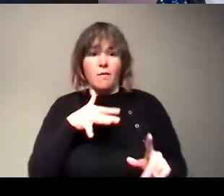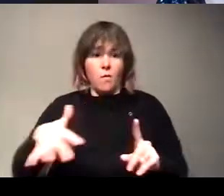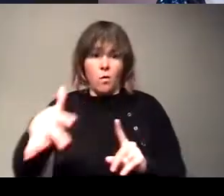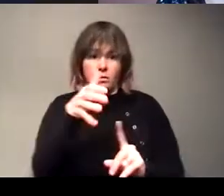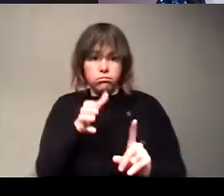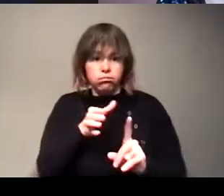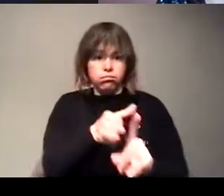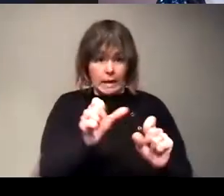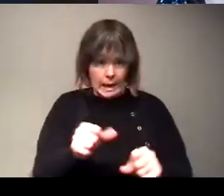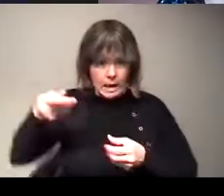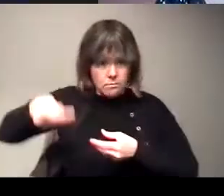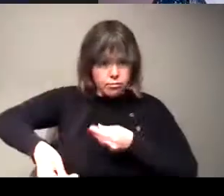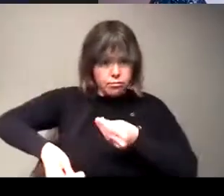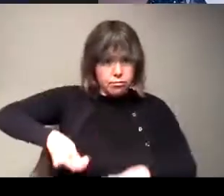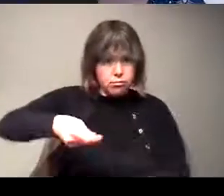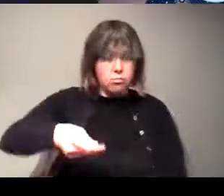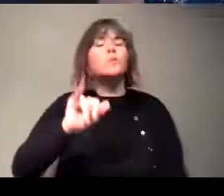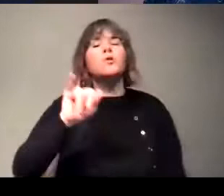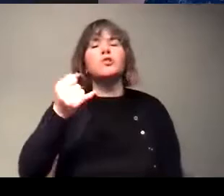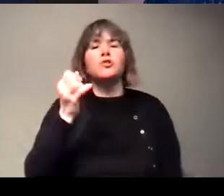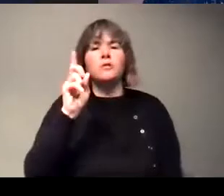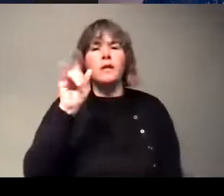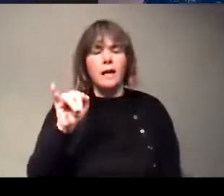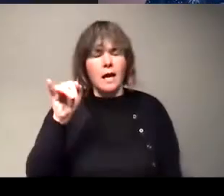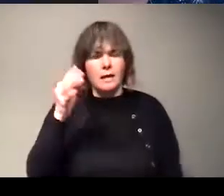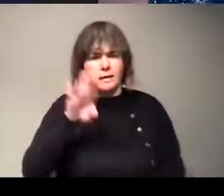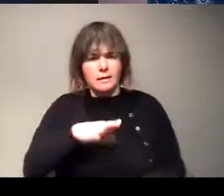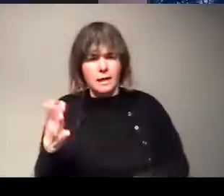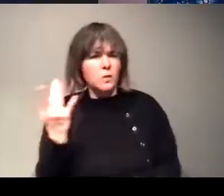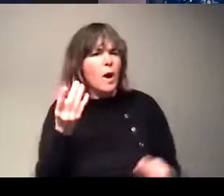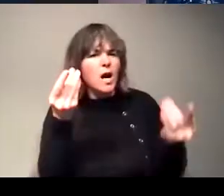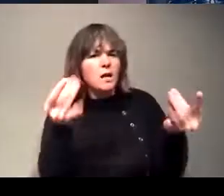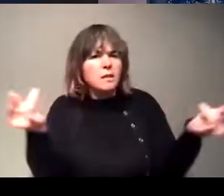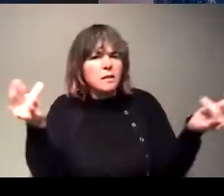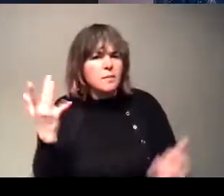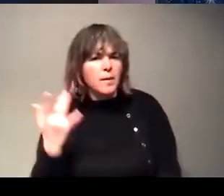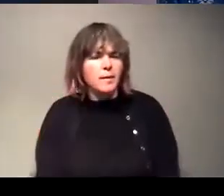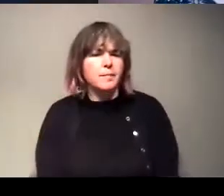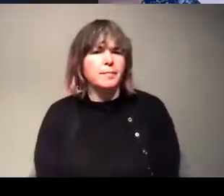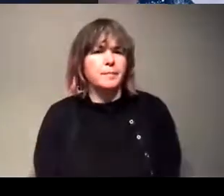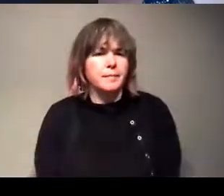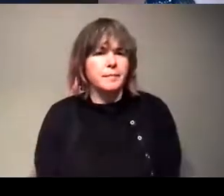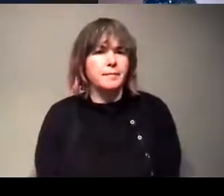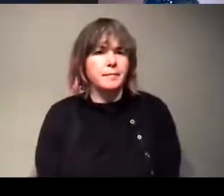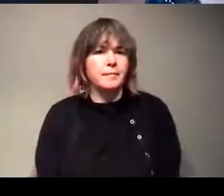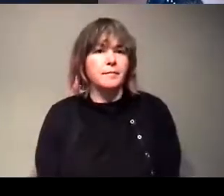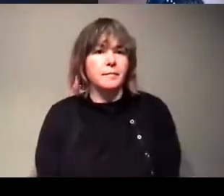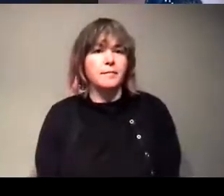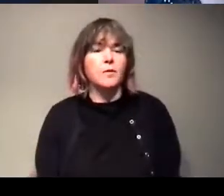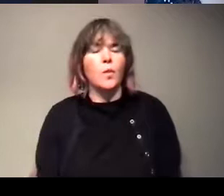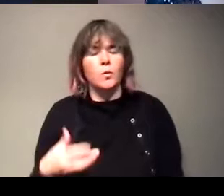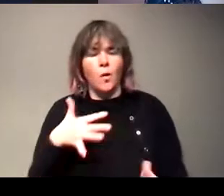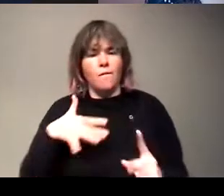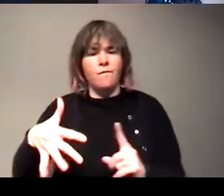And another, when a Jedi dies, why do they disappear? And so I think these are also Force